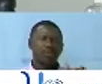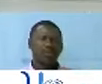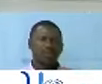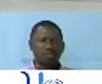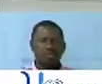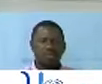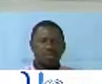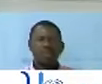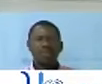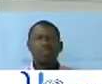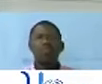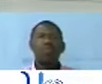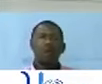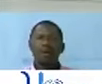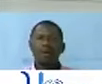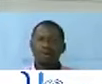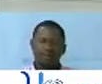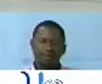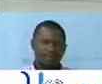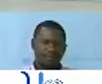Because it was under his watch.